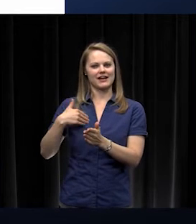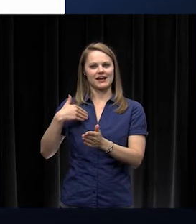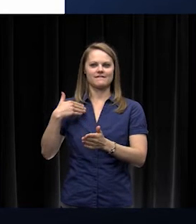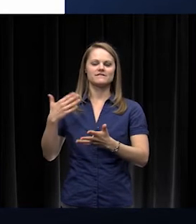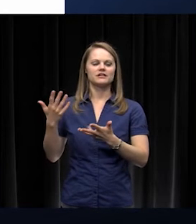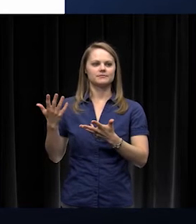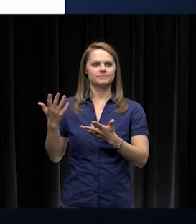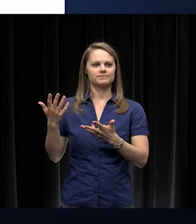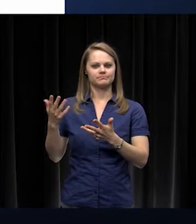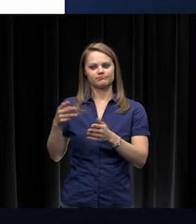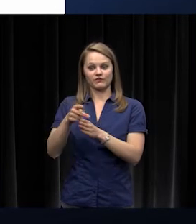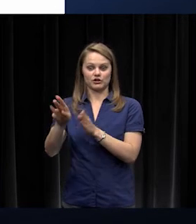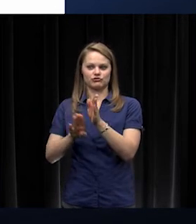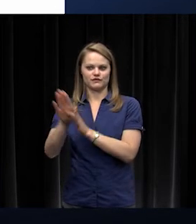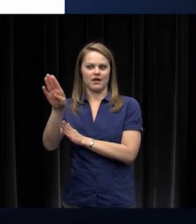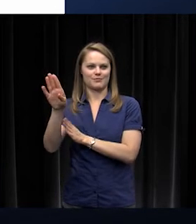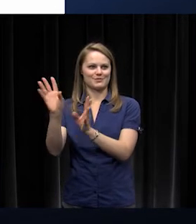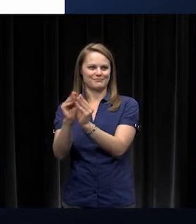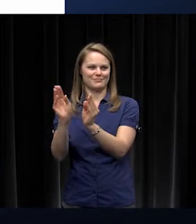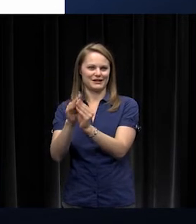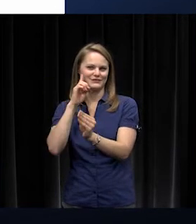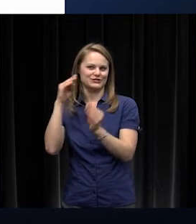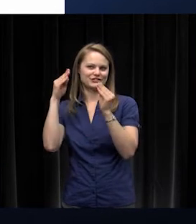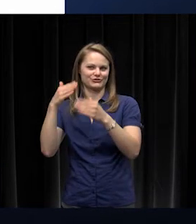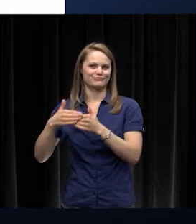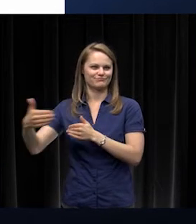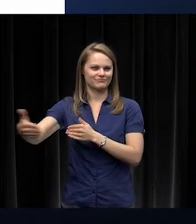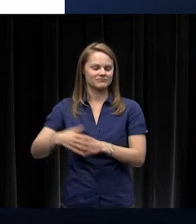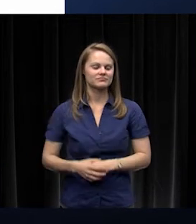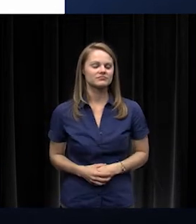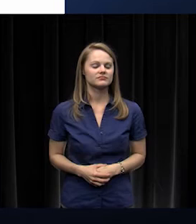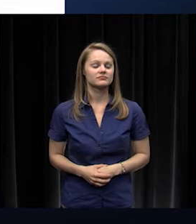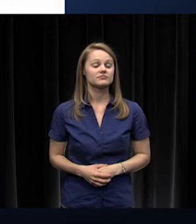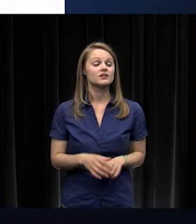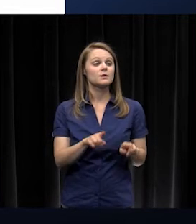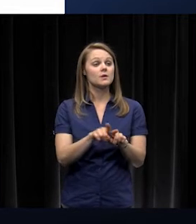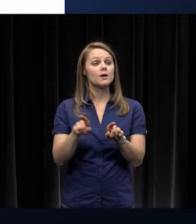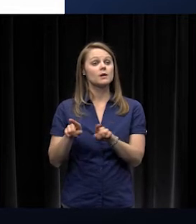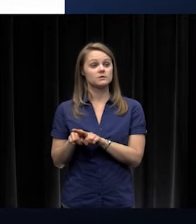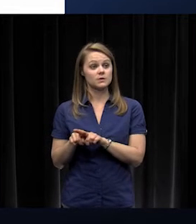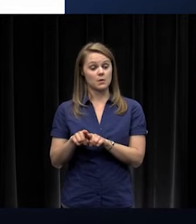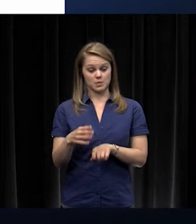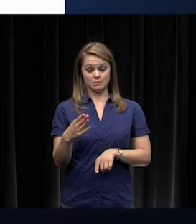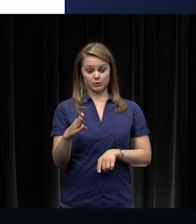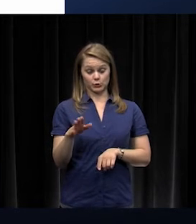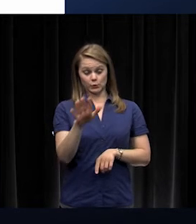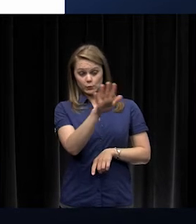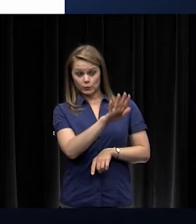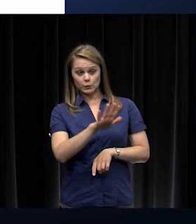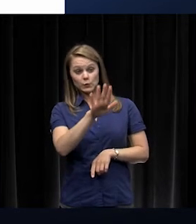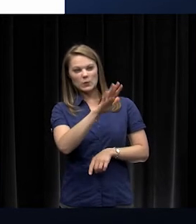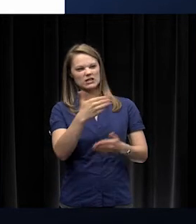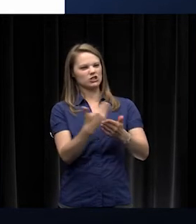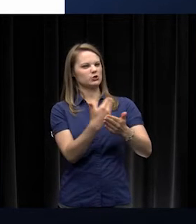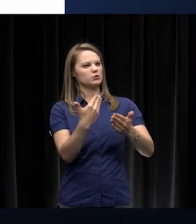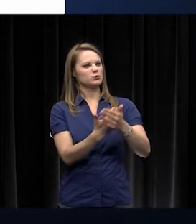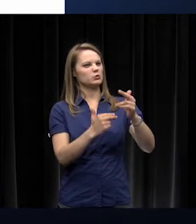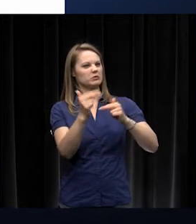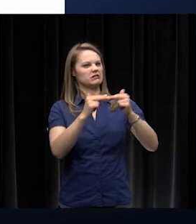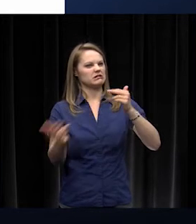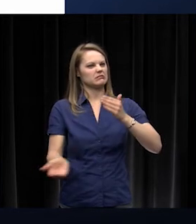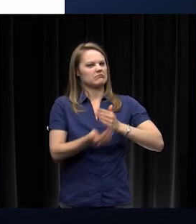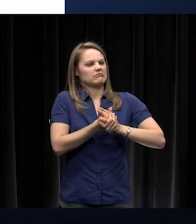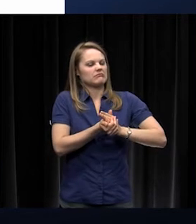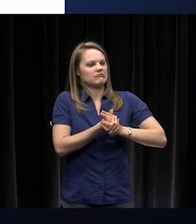for professional development for our teachers moving forward. And then also outlined in the blue is the new addition, so you can kind of see how it snakes